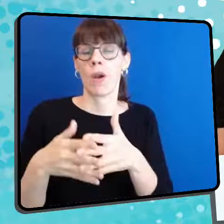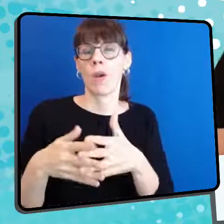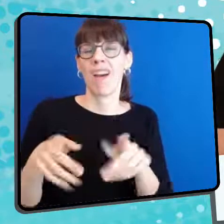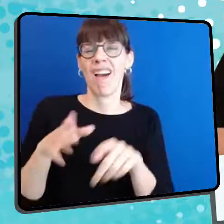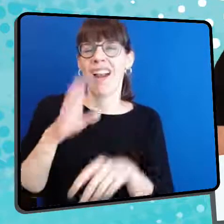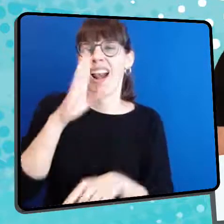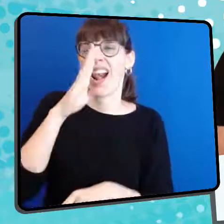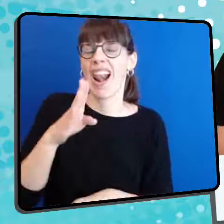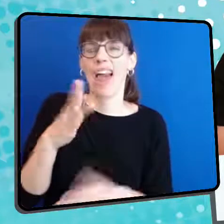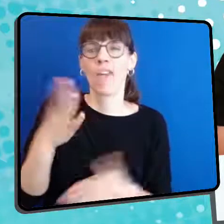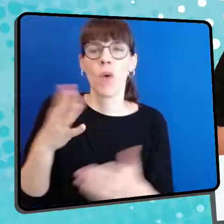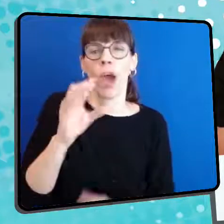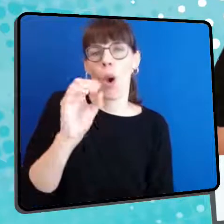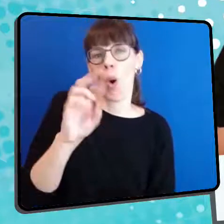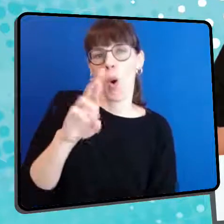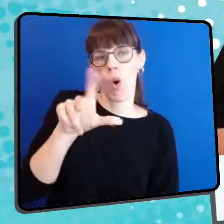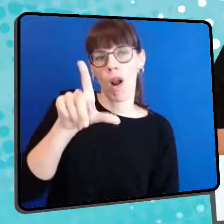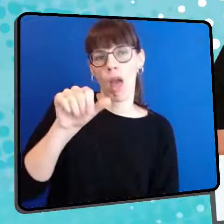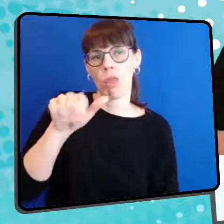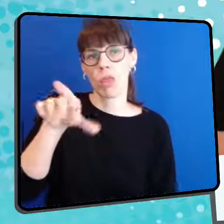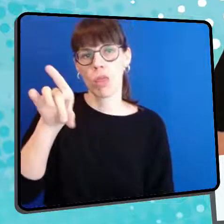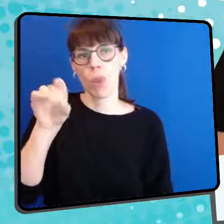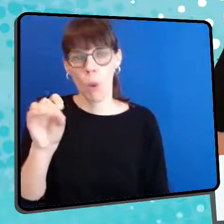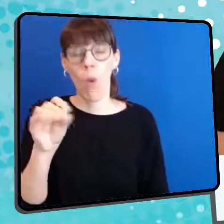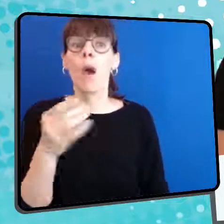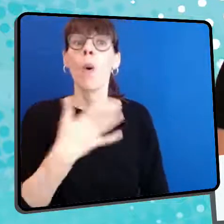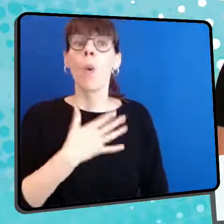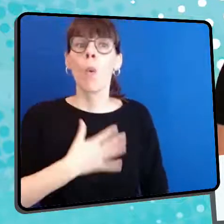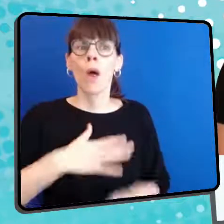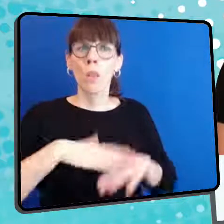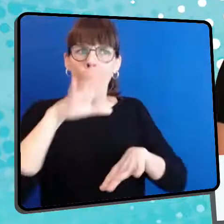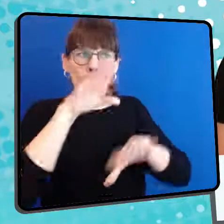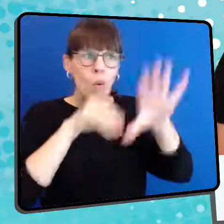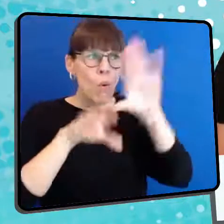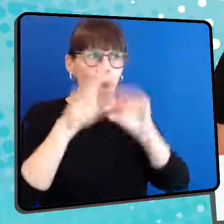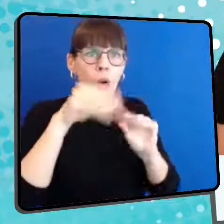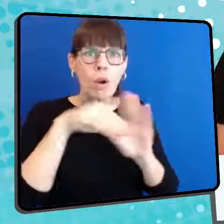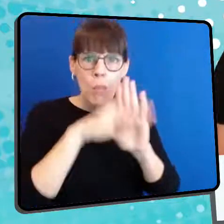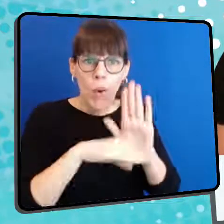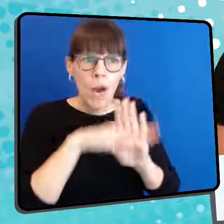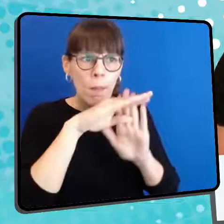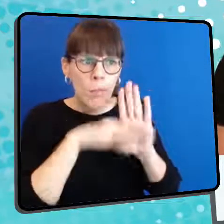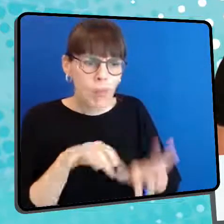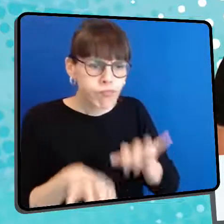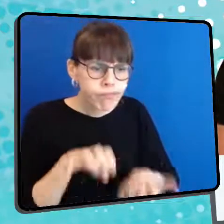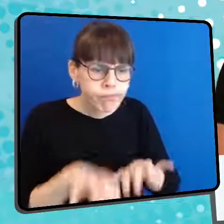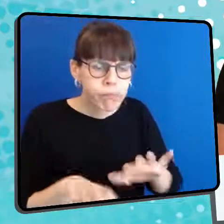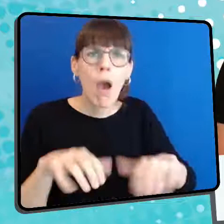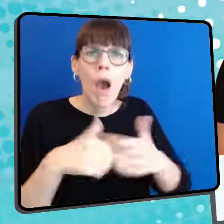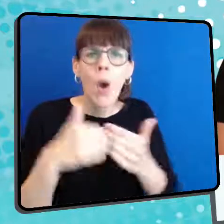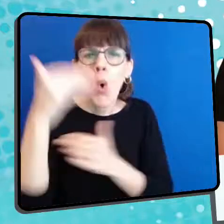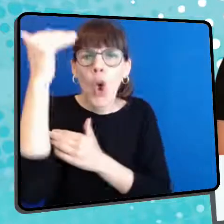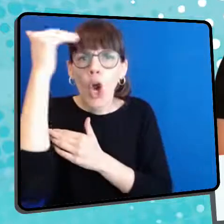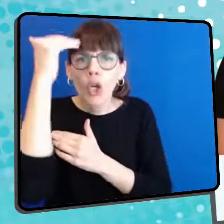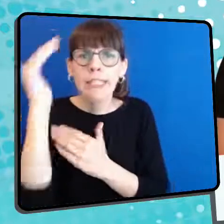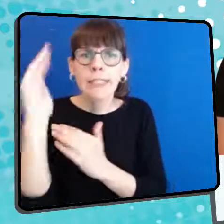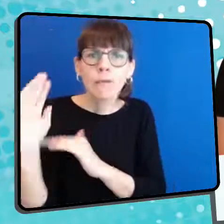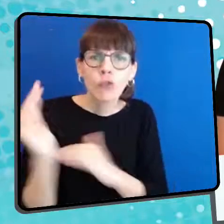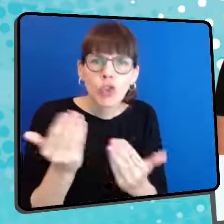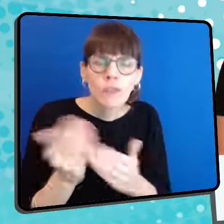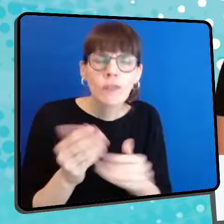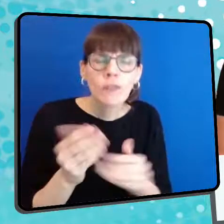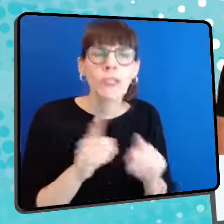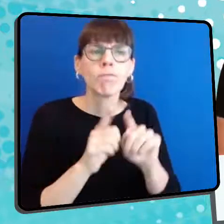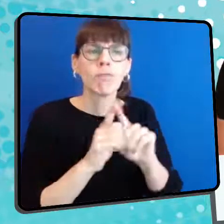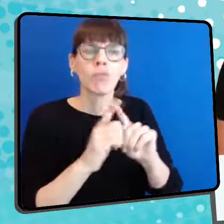and the AI space and machine learning, cognitive services, and chatbots, and so on. So,